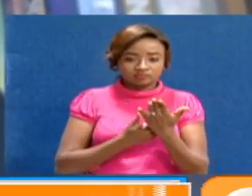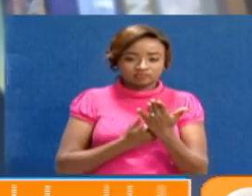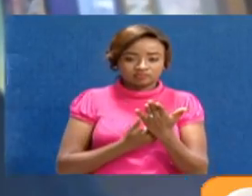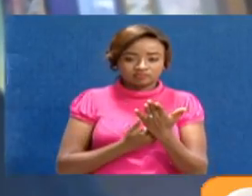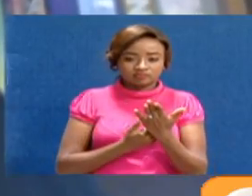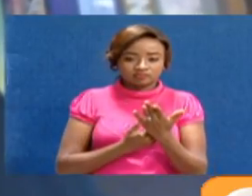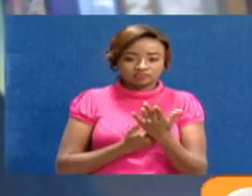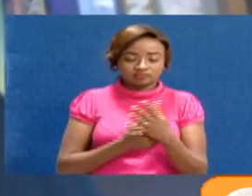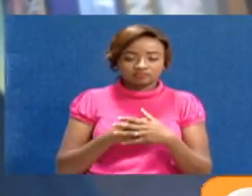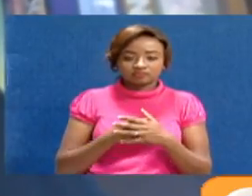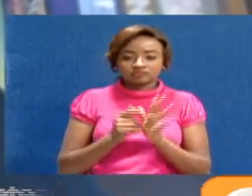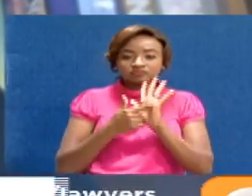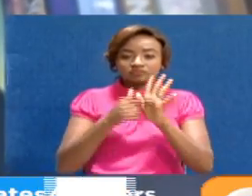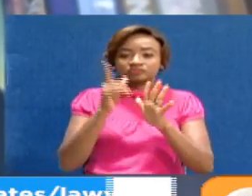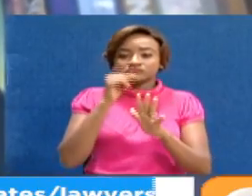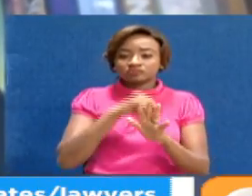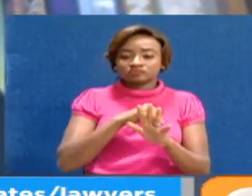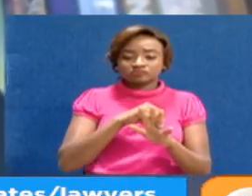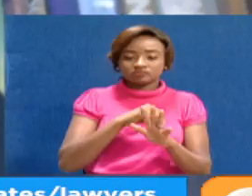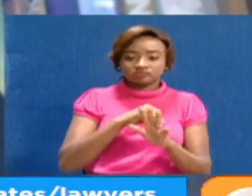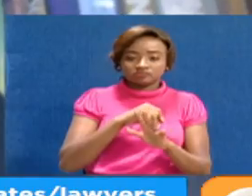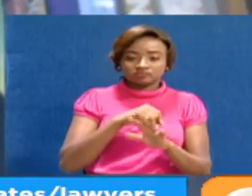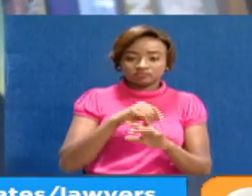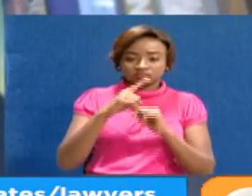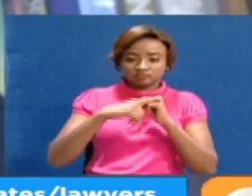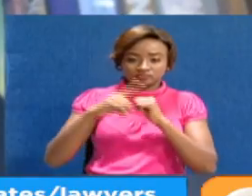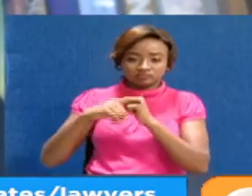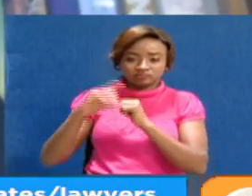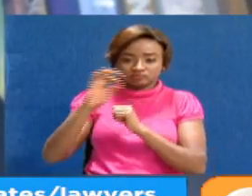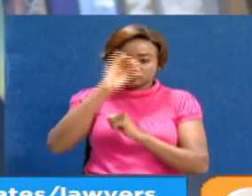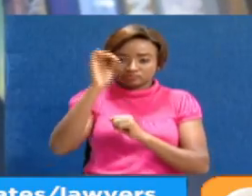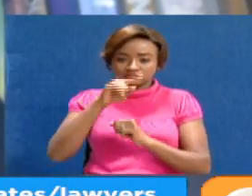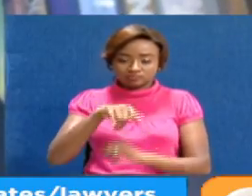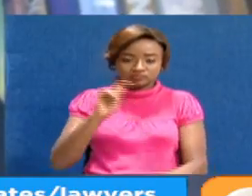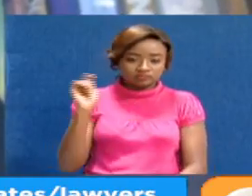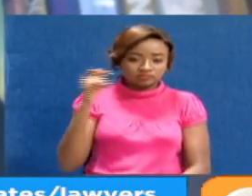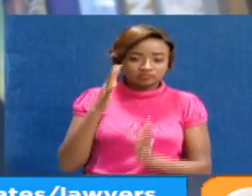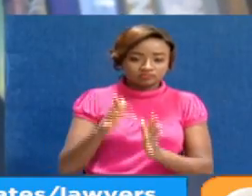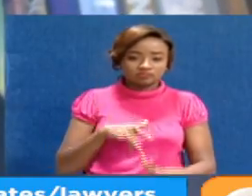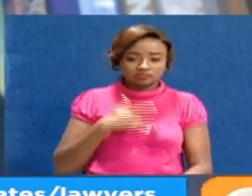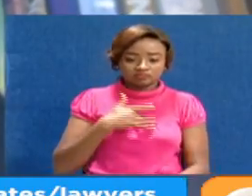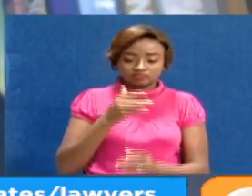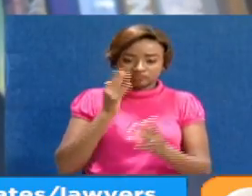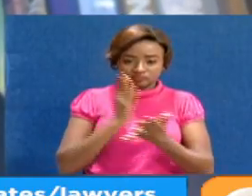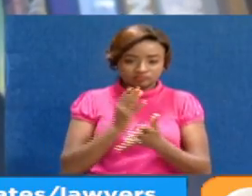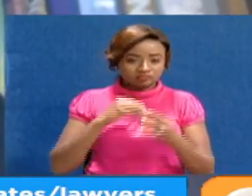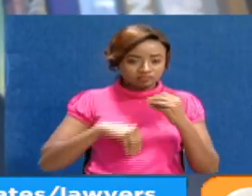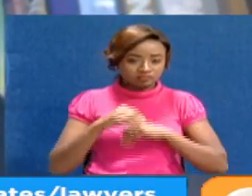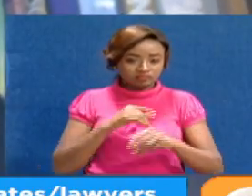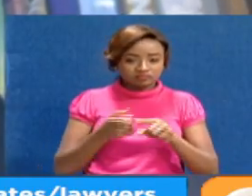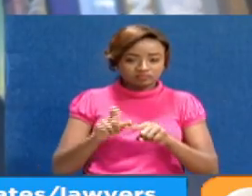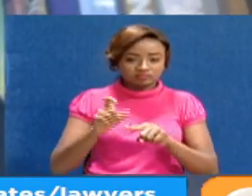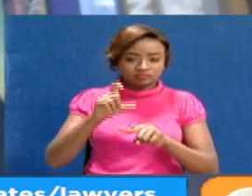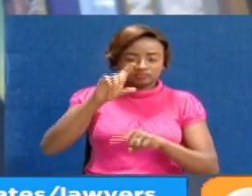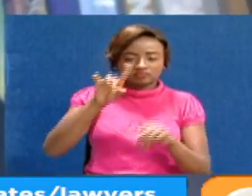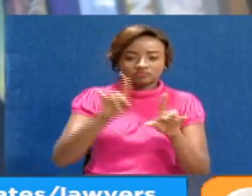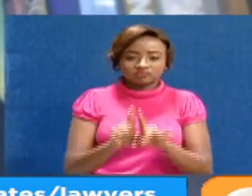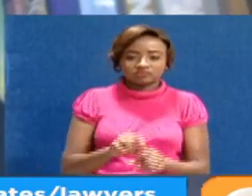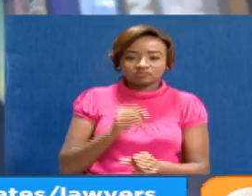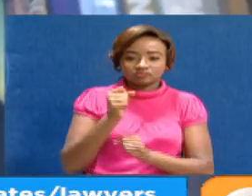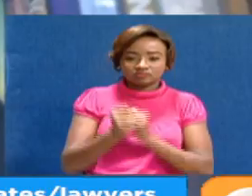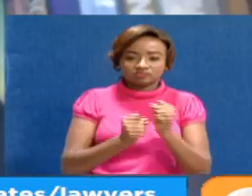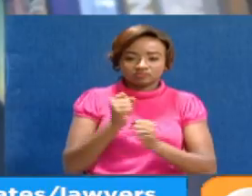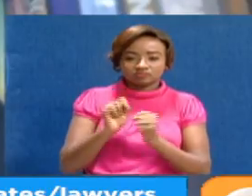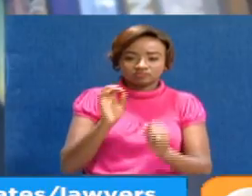that 66% of Kenyans feel that corruption has increased in the last year, and further